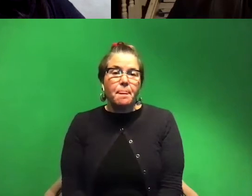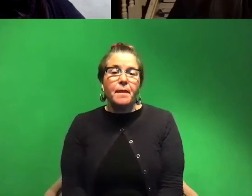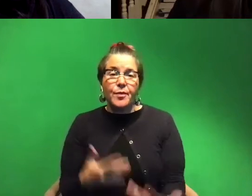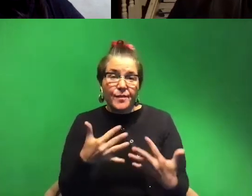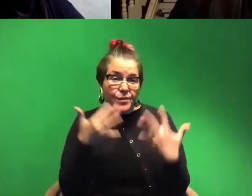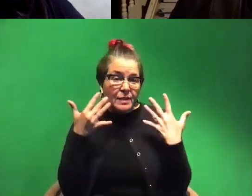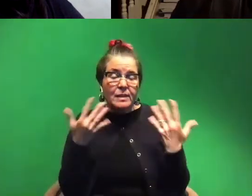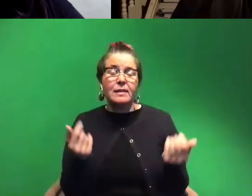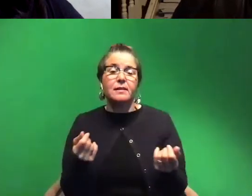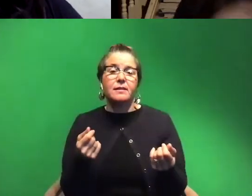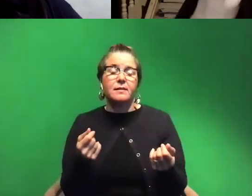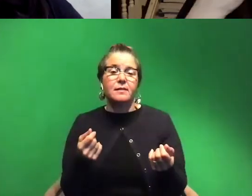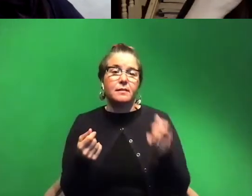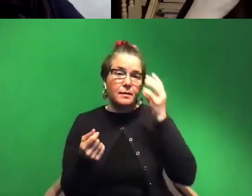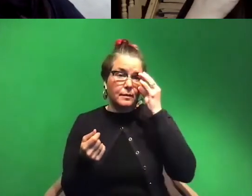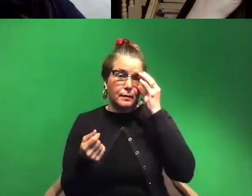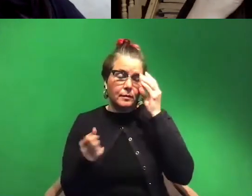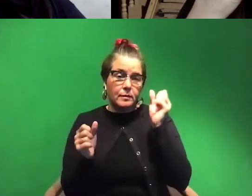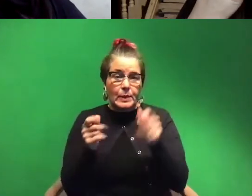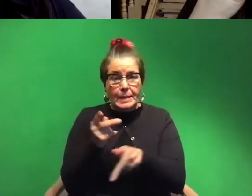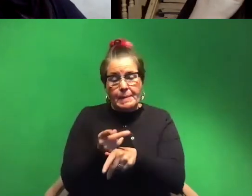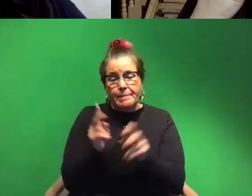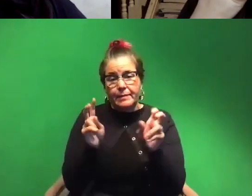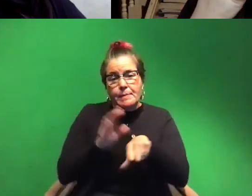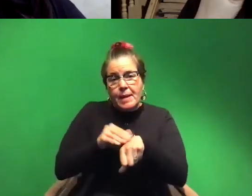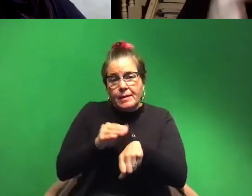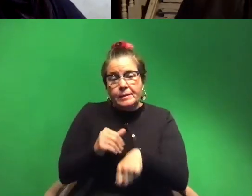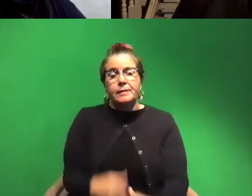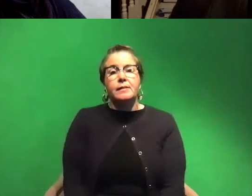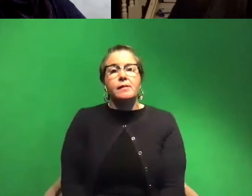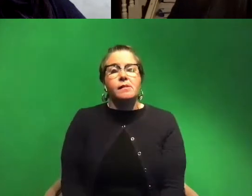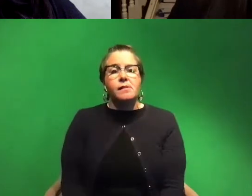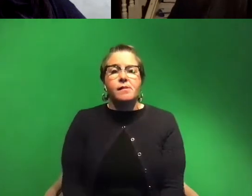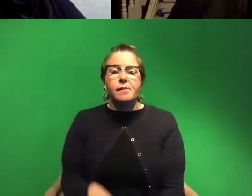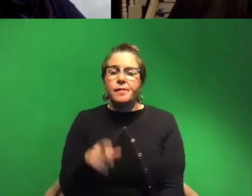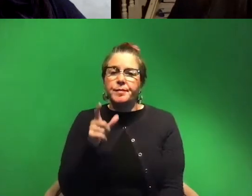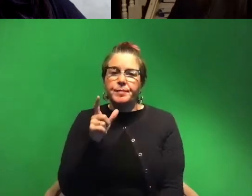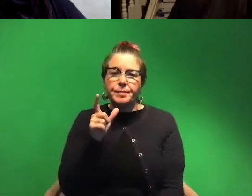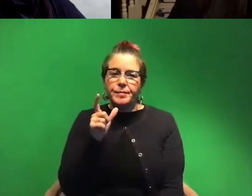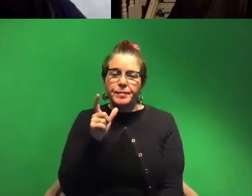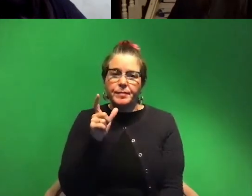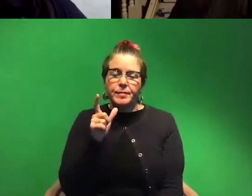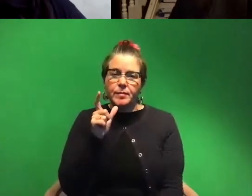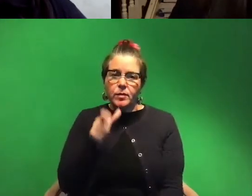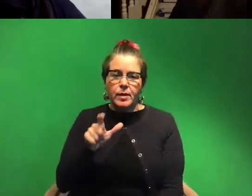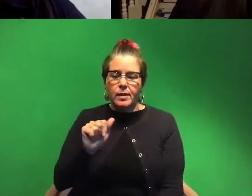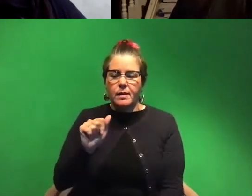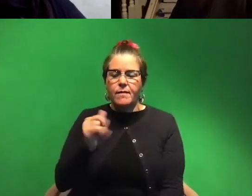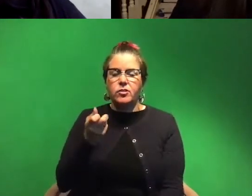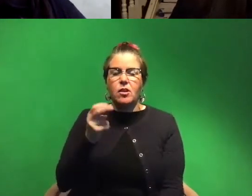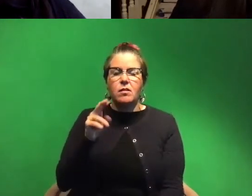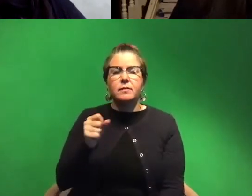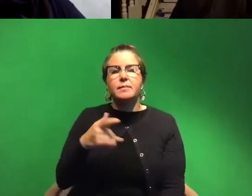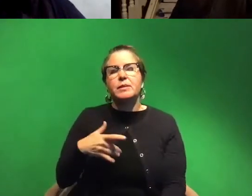enough to keep, as pets. They don't need, officinalis, which is the one most people like to study